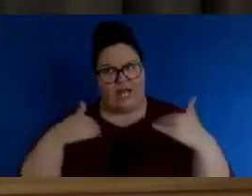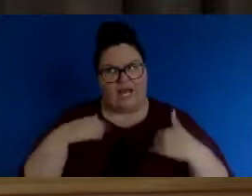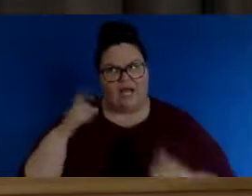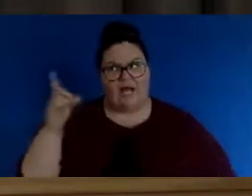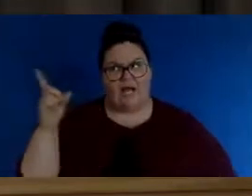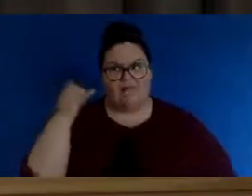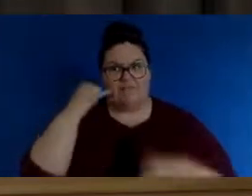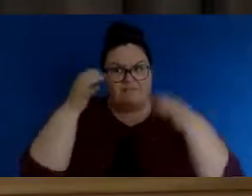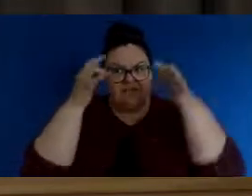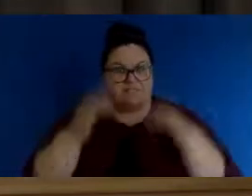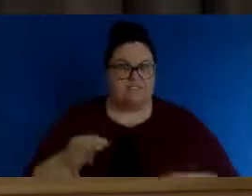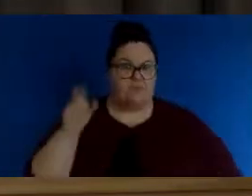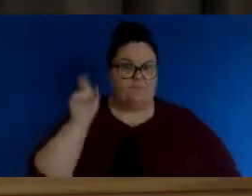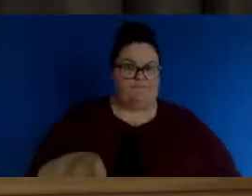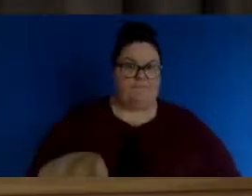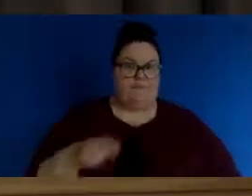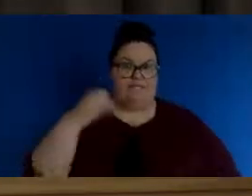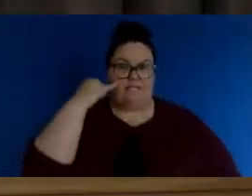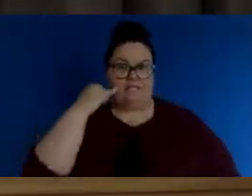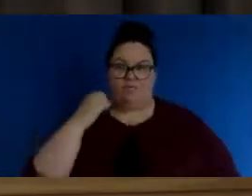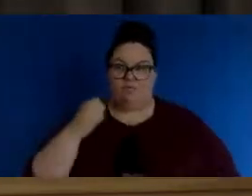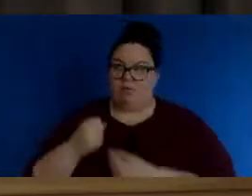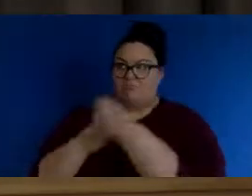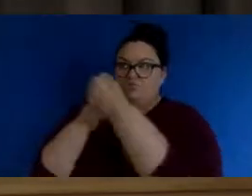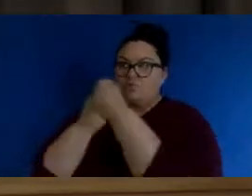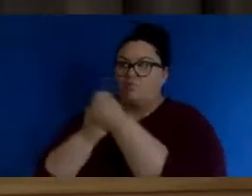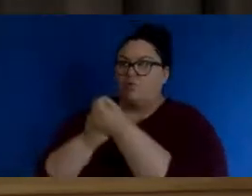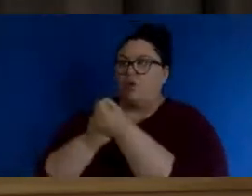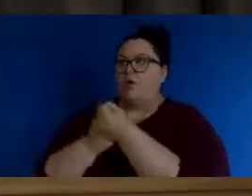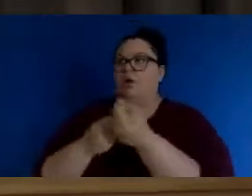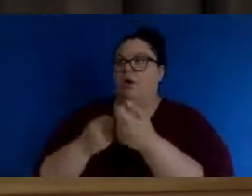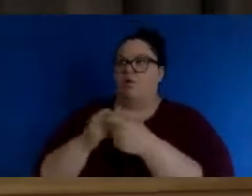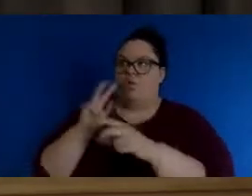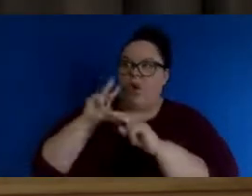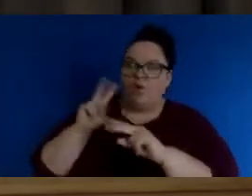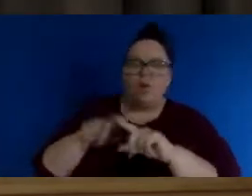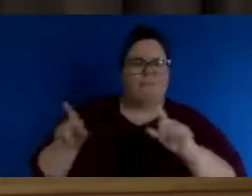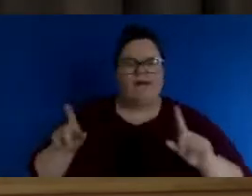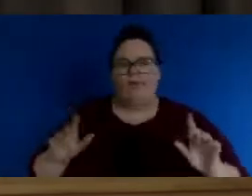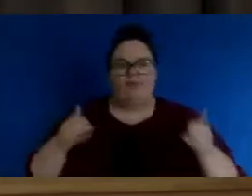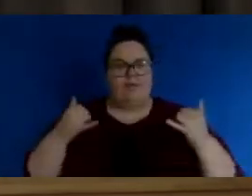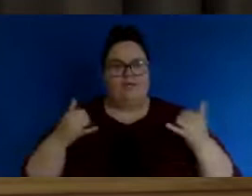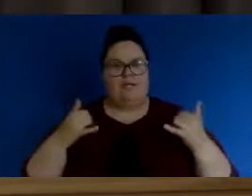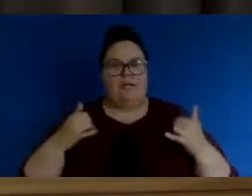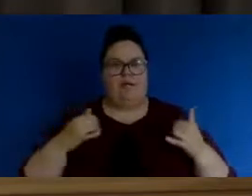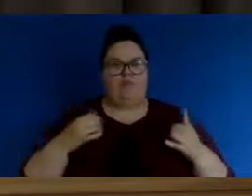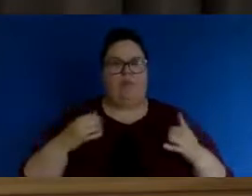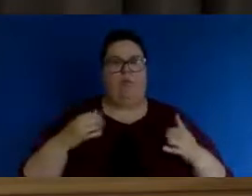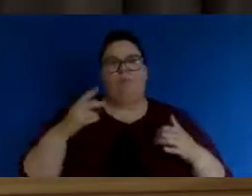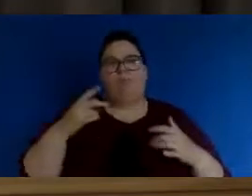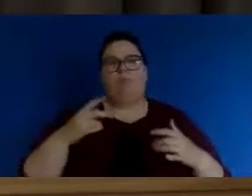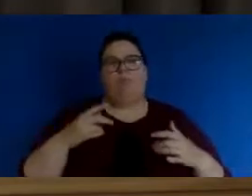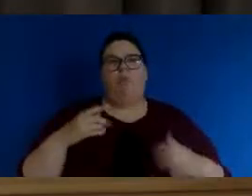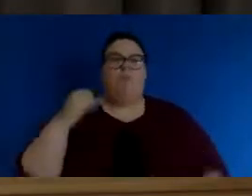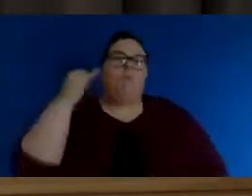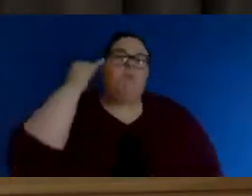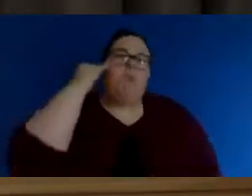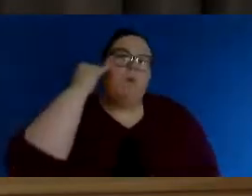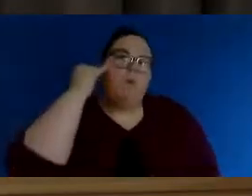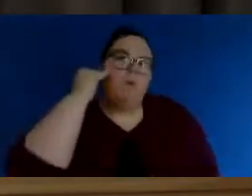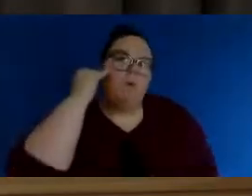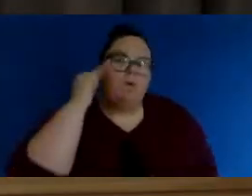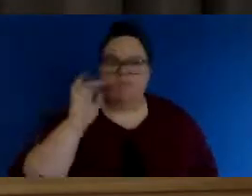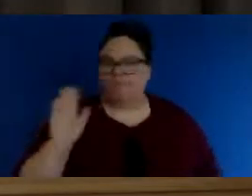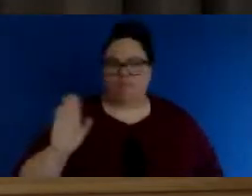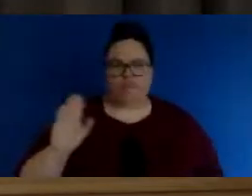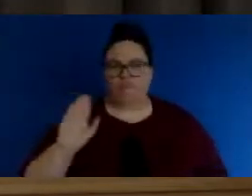if we need to back that up in some way, I'd certainly look at it. But right now, you're talking in hypothetical, and we're going to go